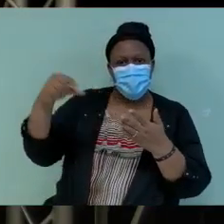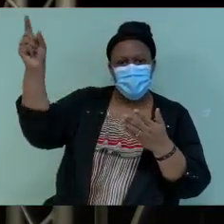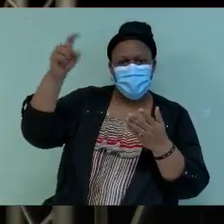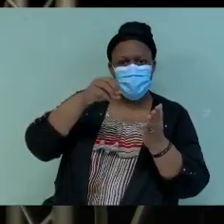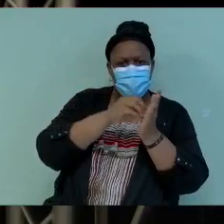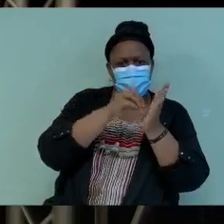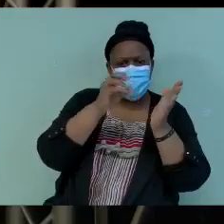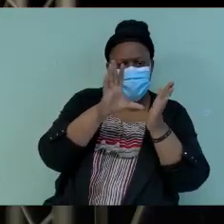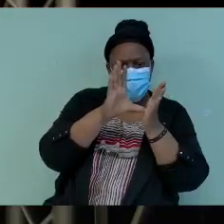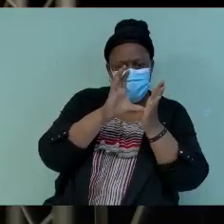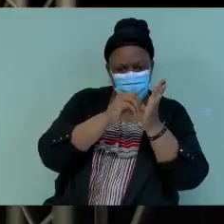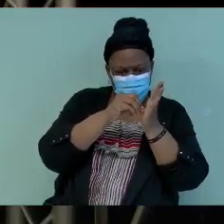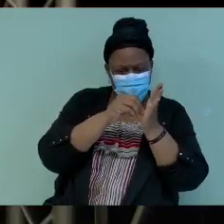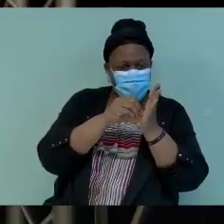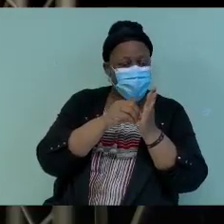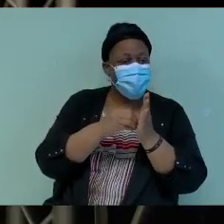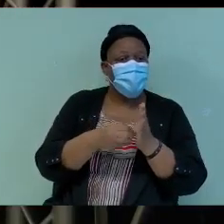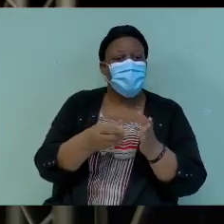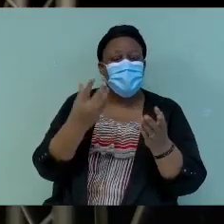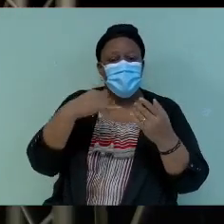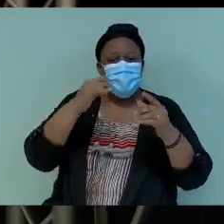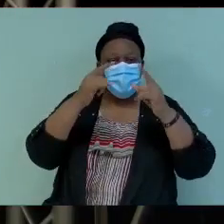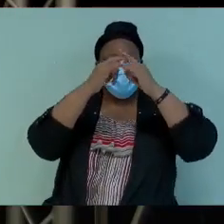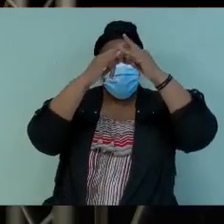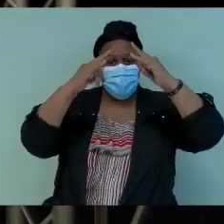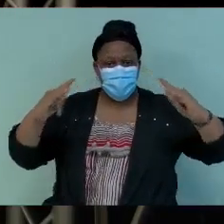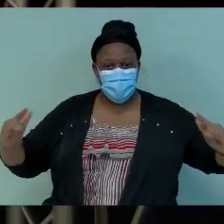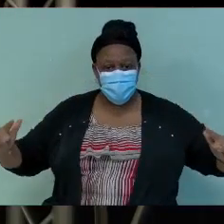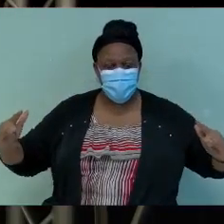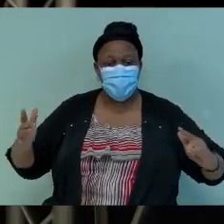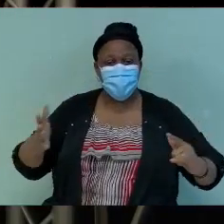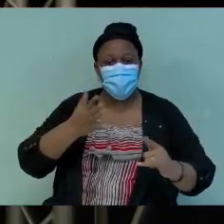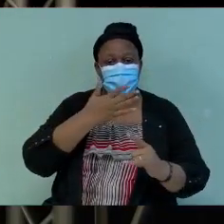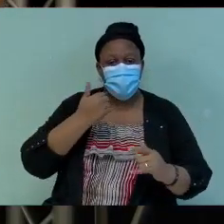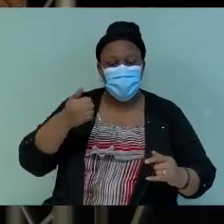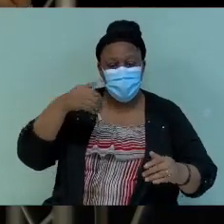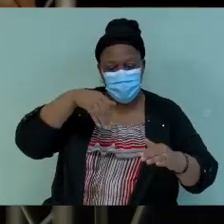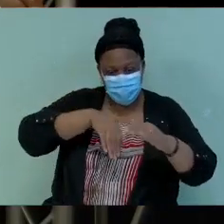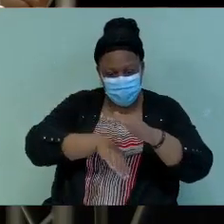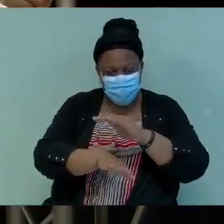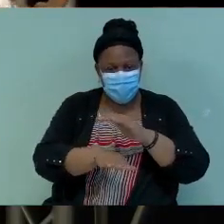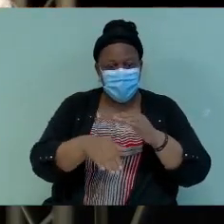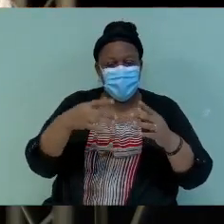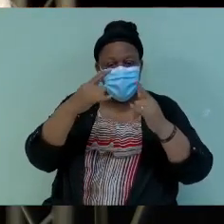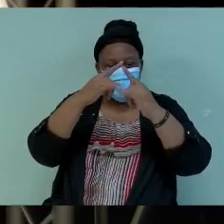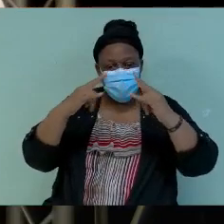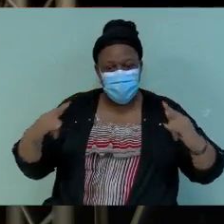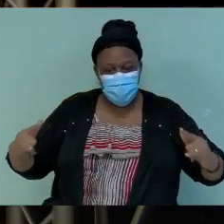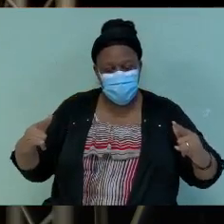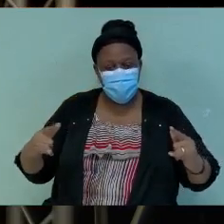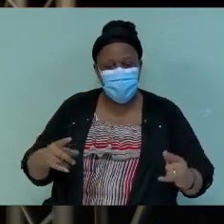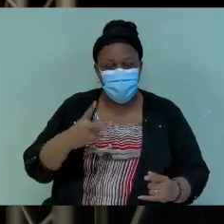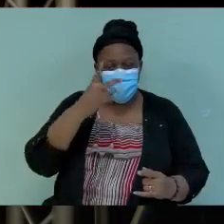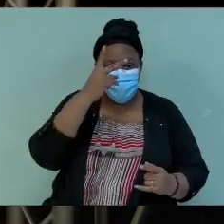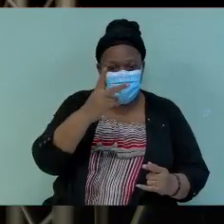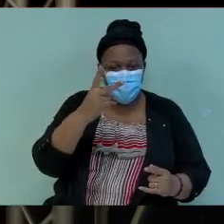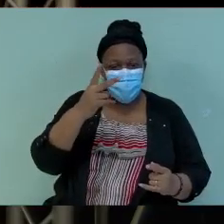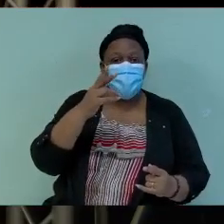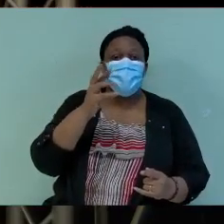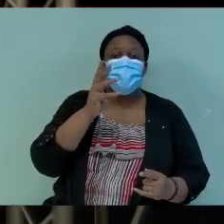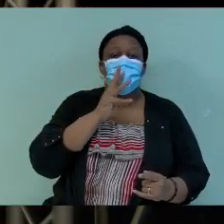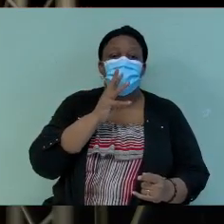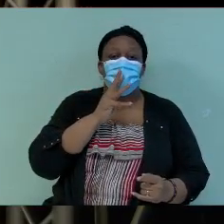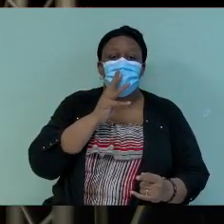tent, and under that tent, we provided two water stations or two hand